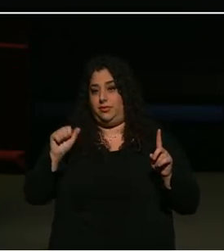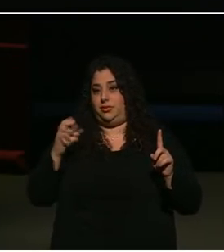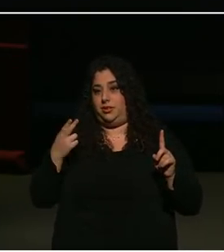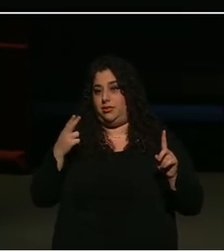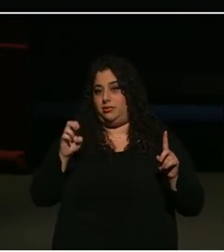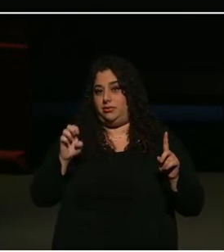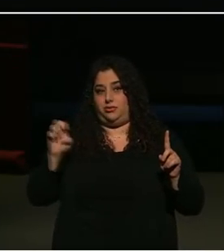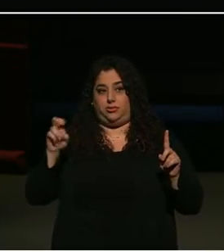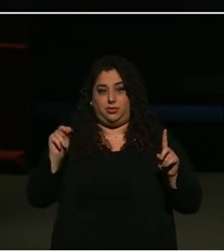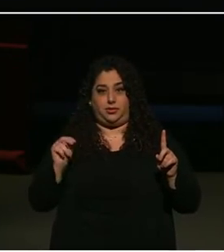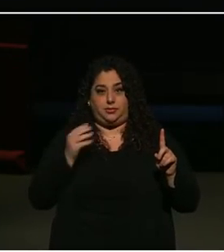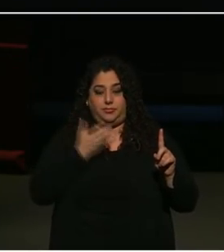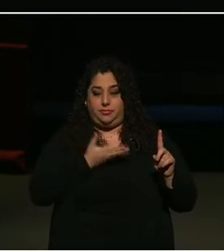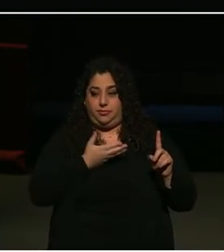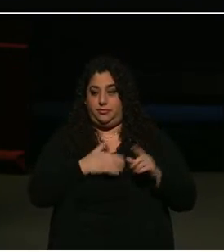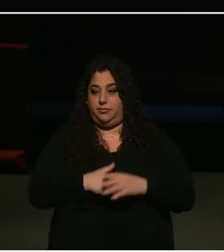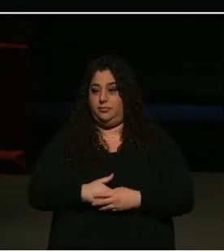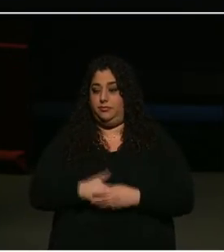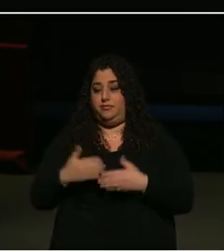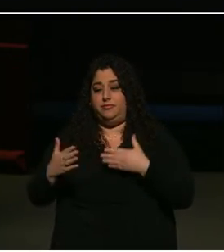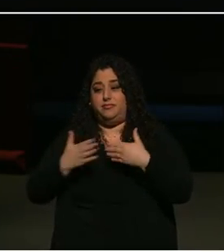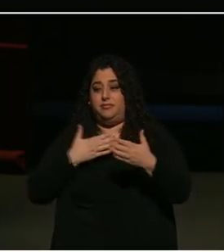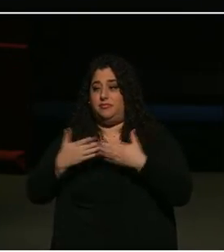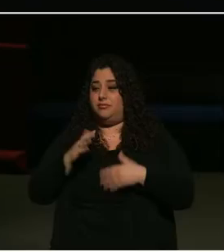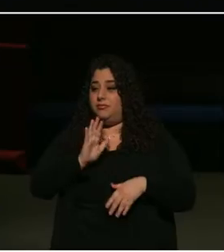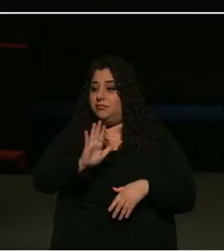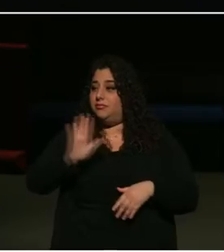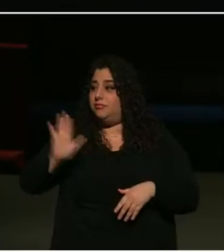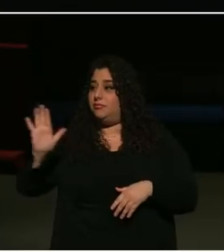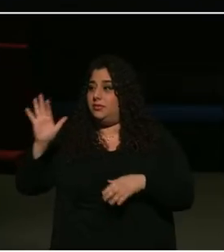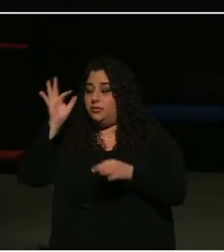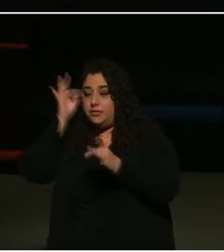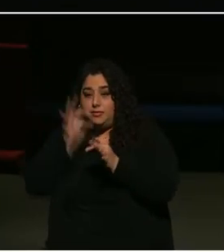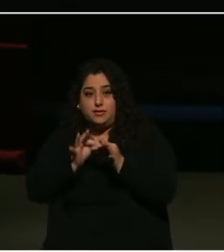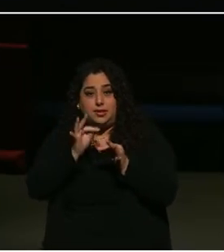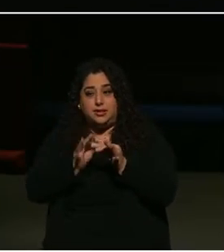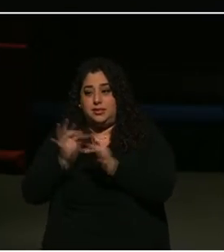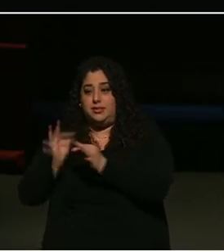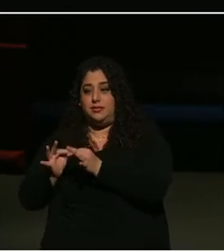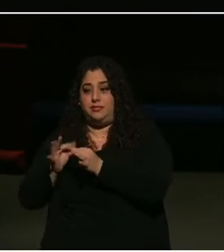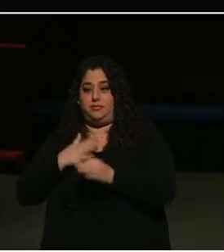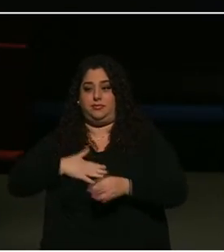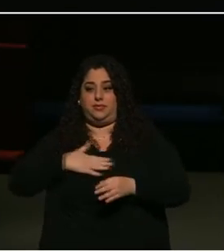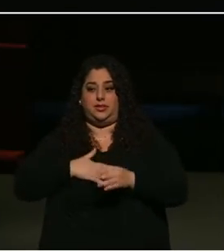or small your faith is, no matter what, it'll get you through anything in life.